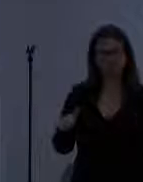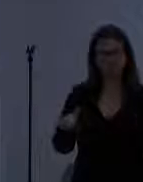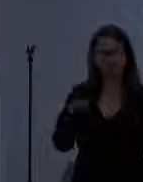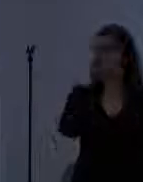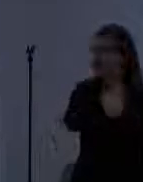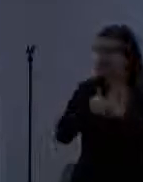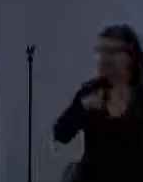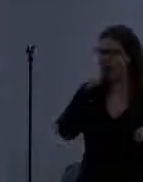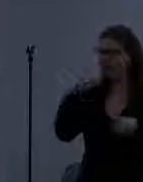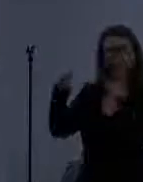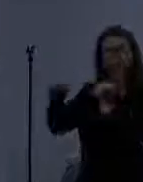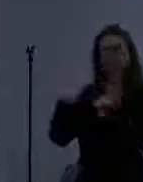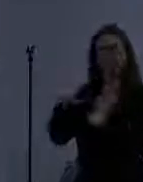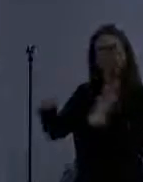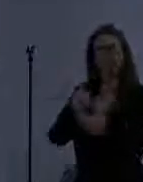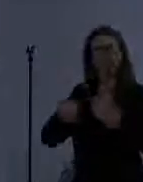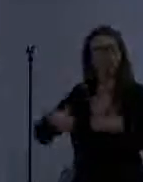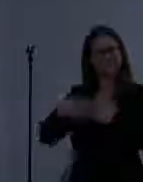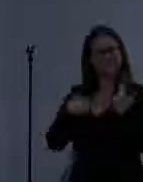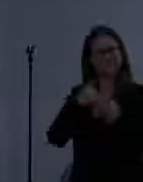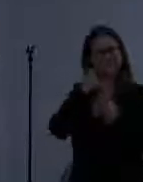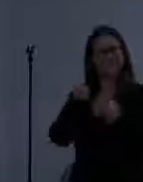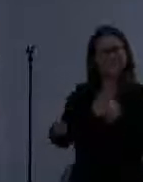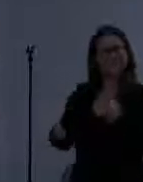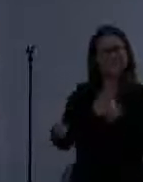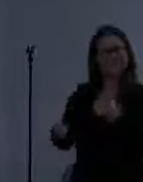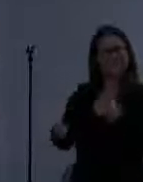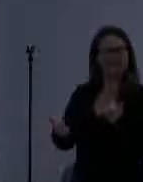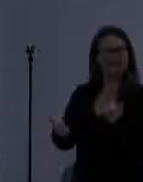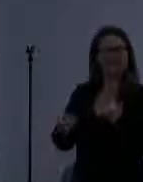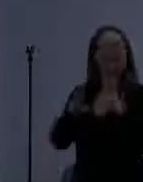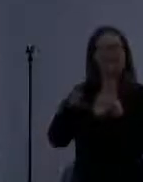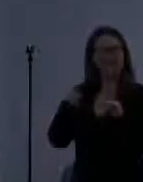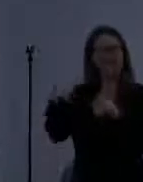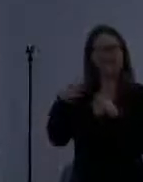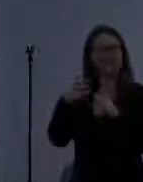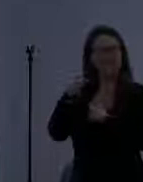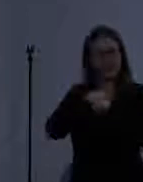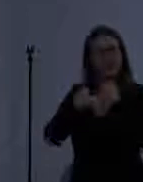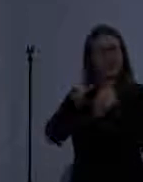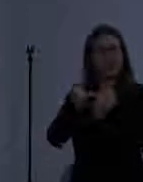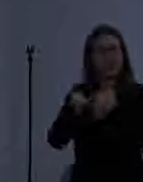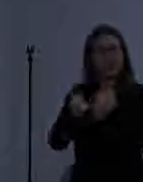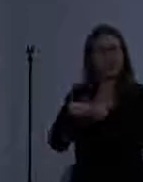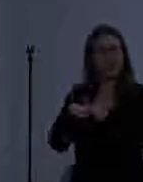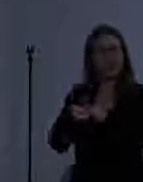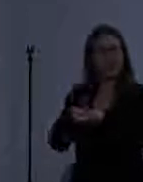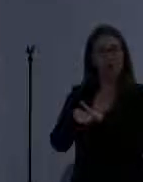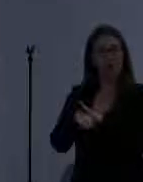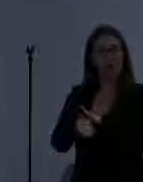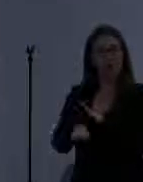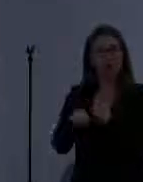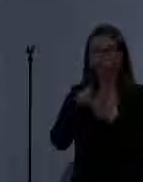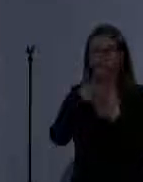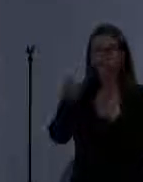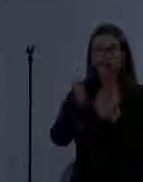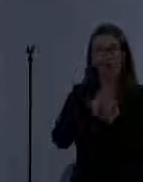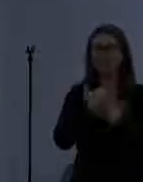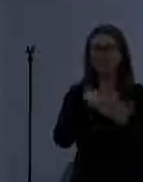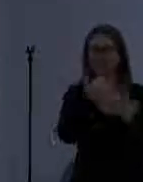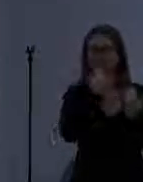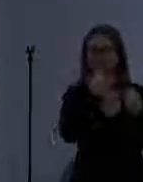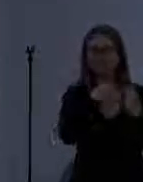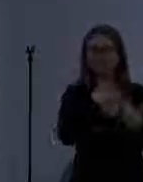you every day. And then the person's physical health gets worse. And the worker admits that actually they've had no training